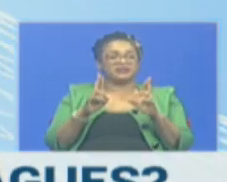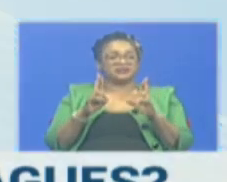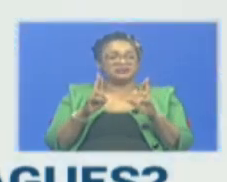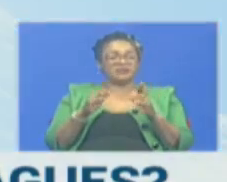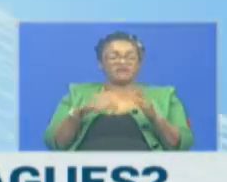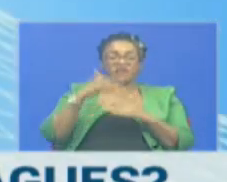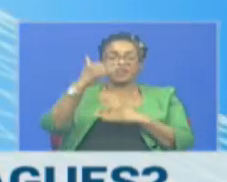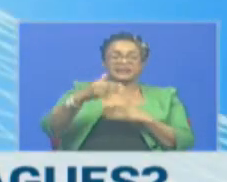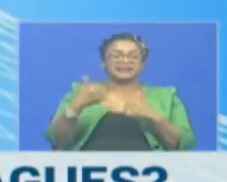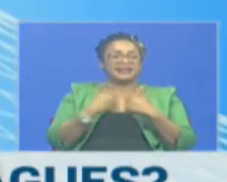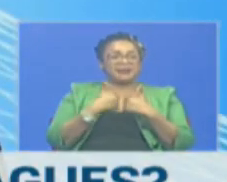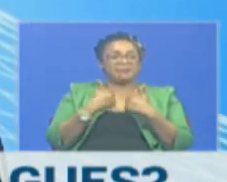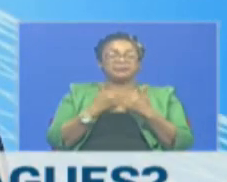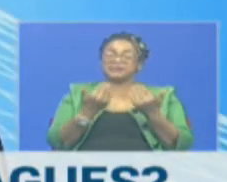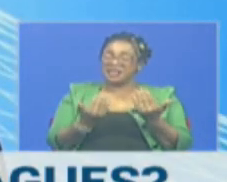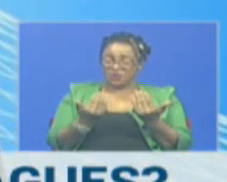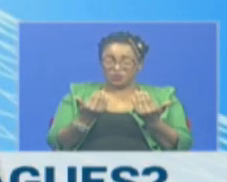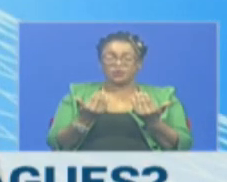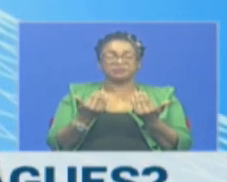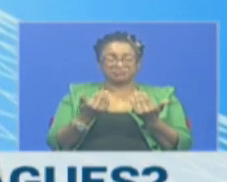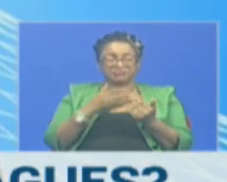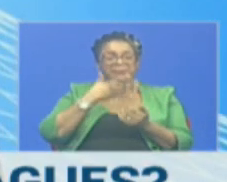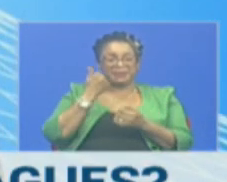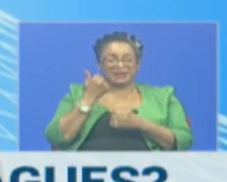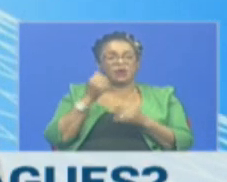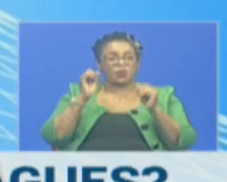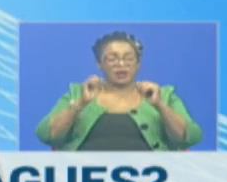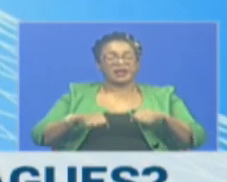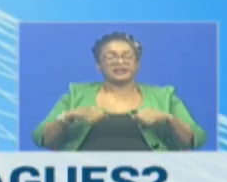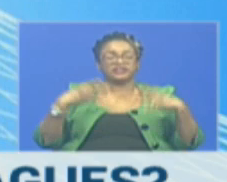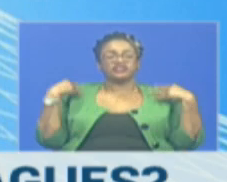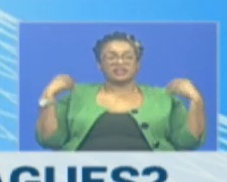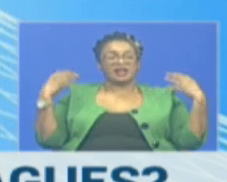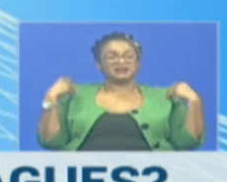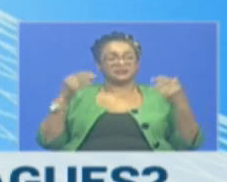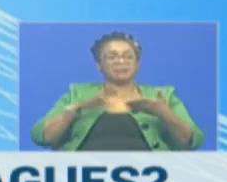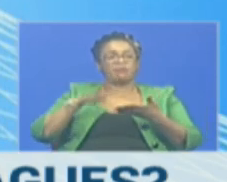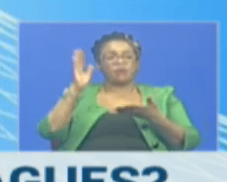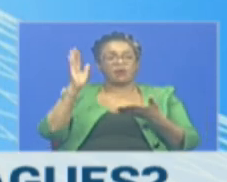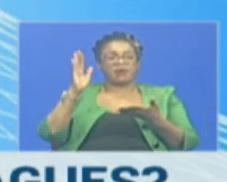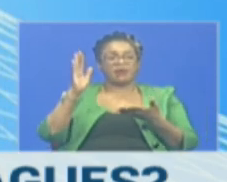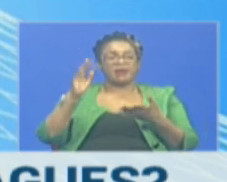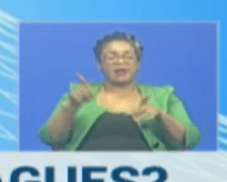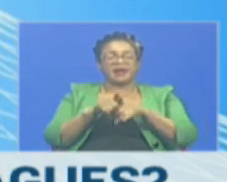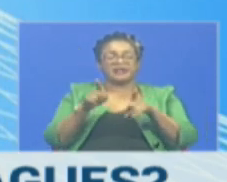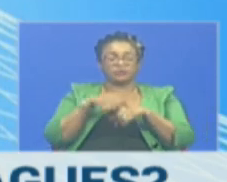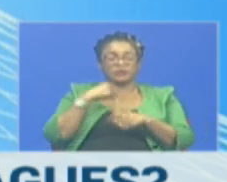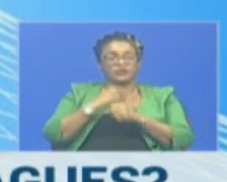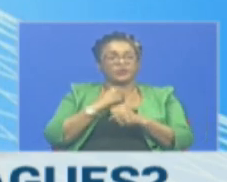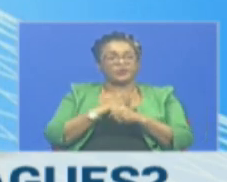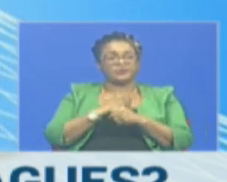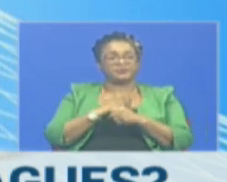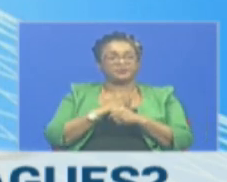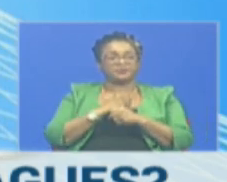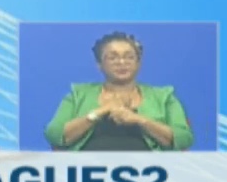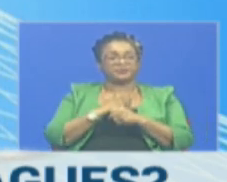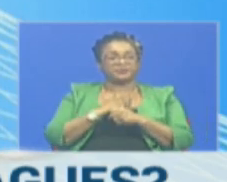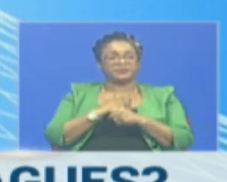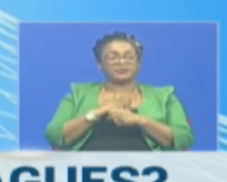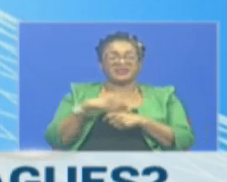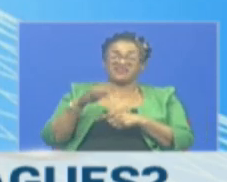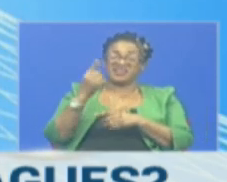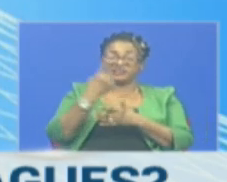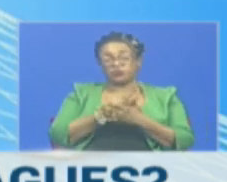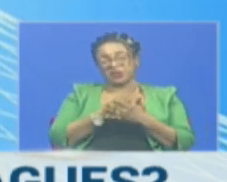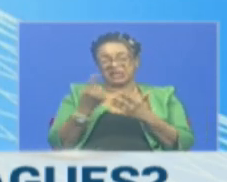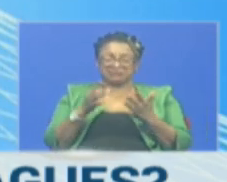game. Now is better. We can train more like we like to do it. The first week was a